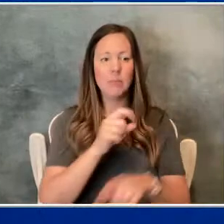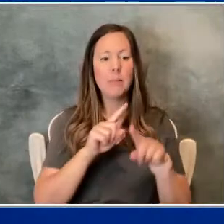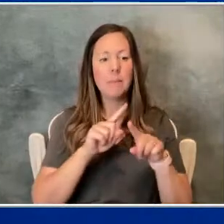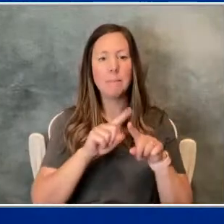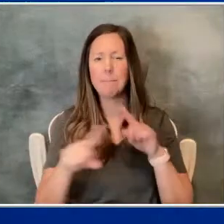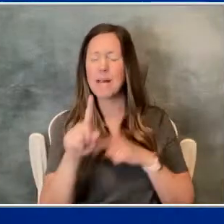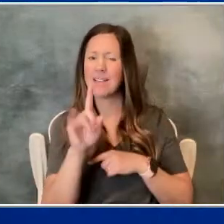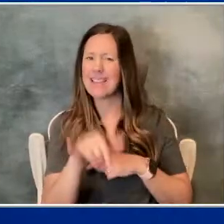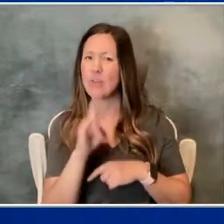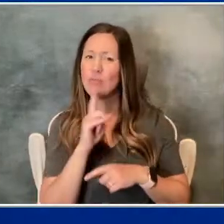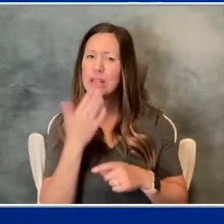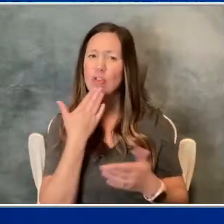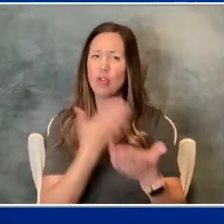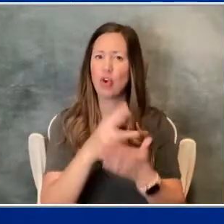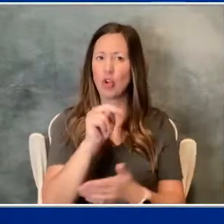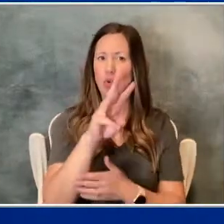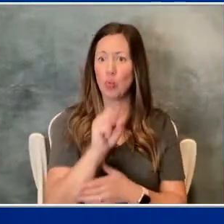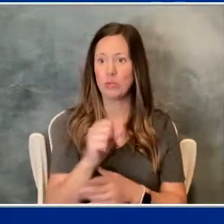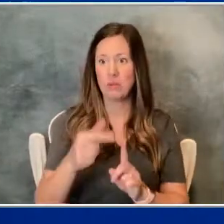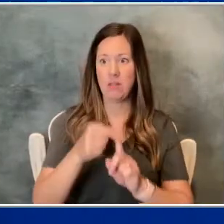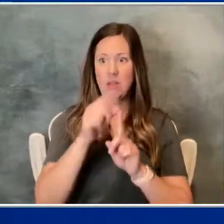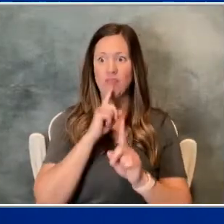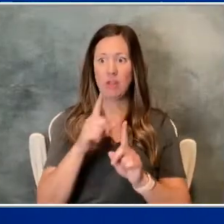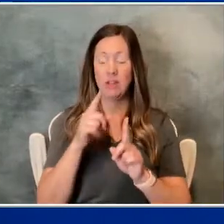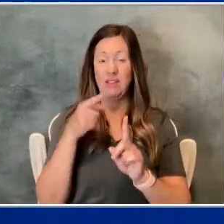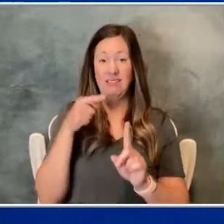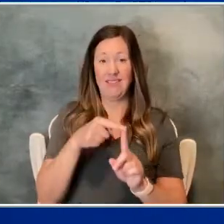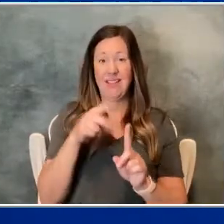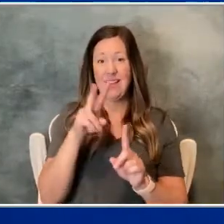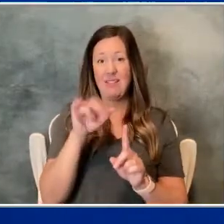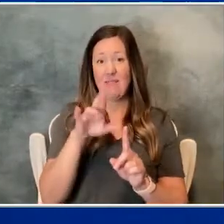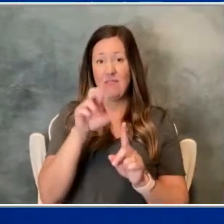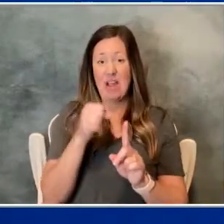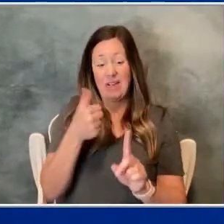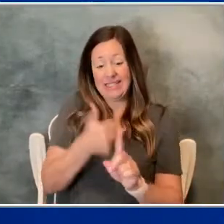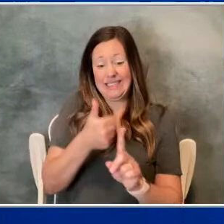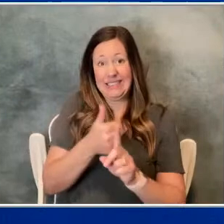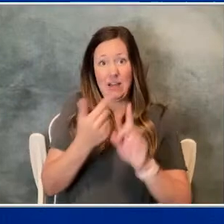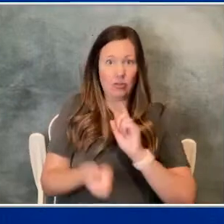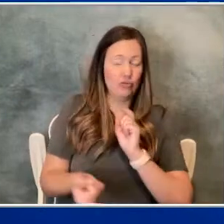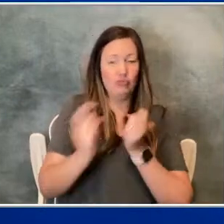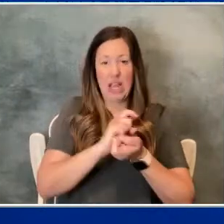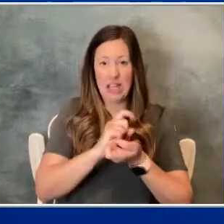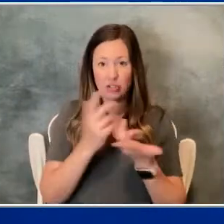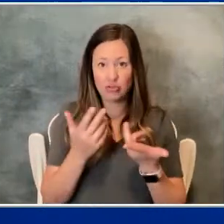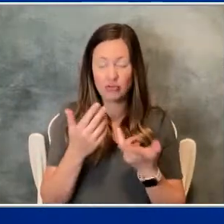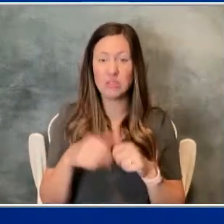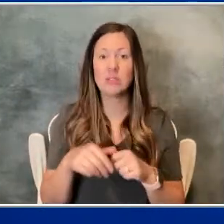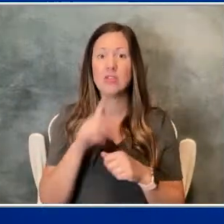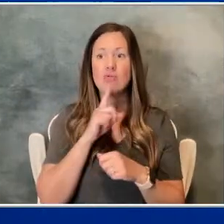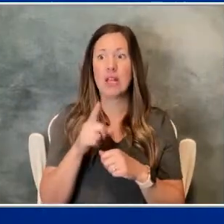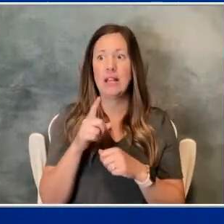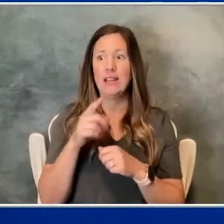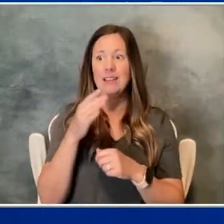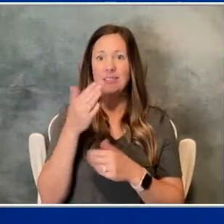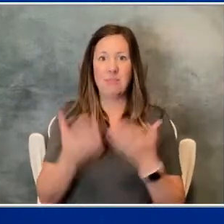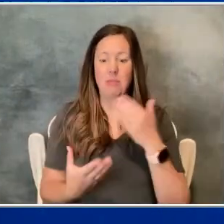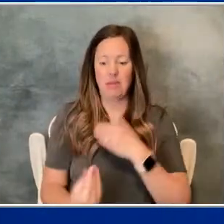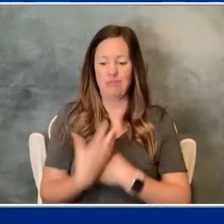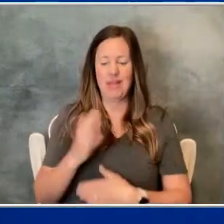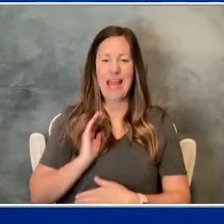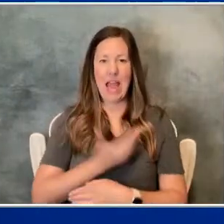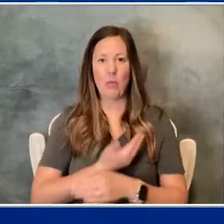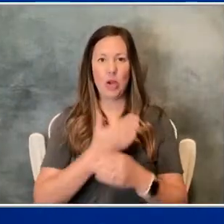unless there's a fundamental change in the virus properties, the genes that maybe help reduce our immune response, maybe